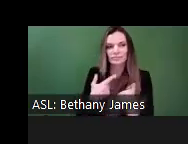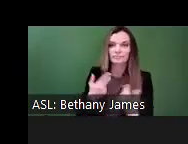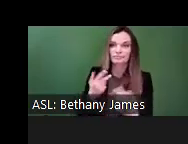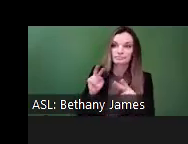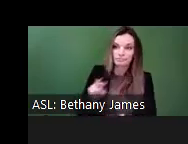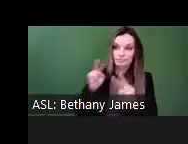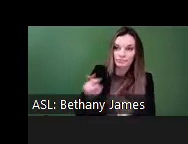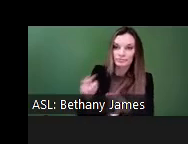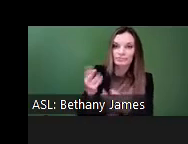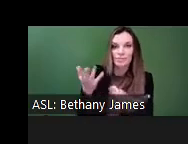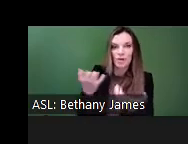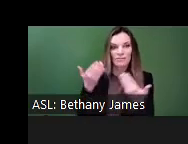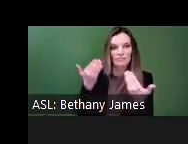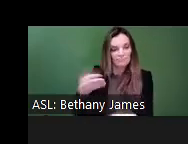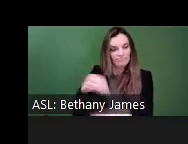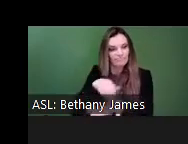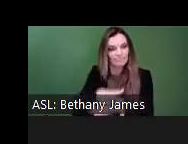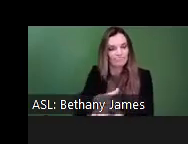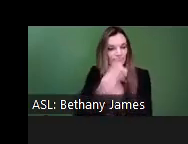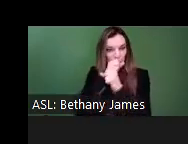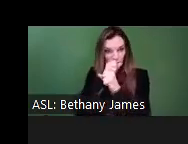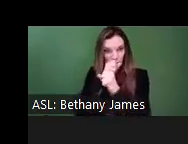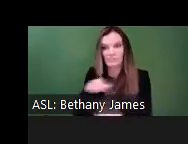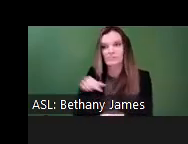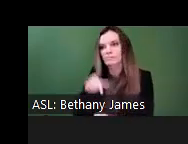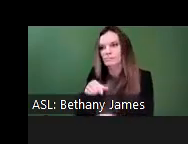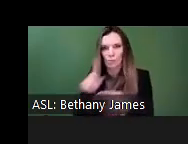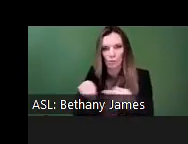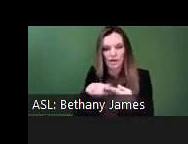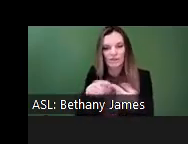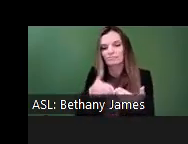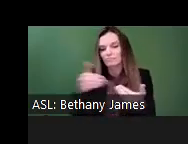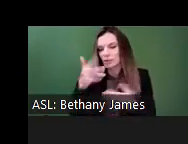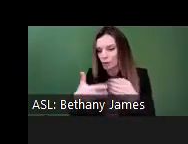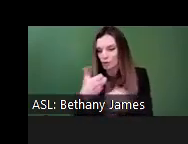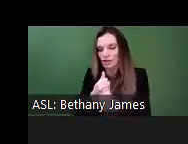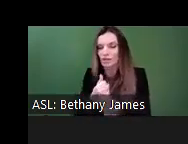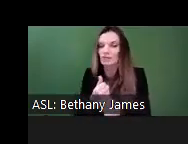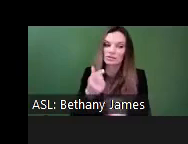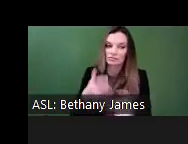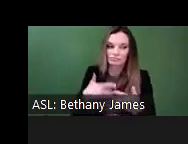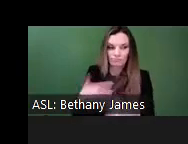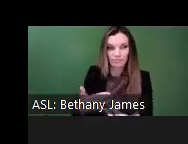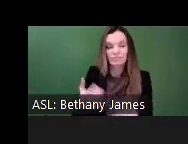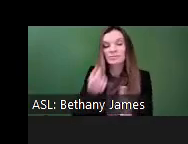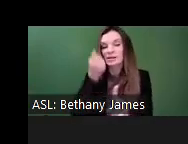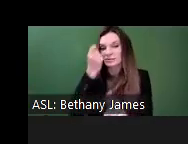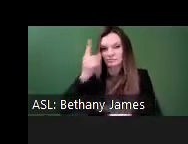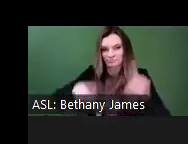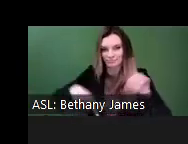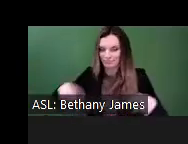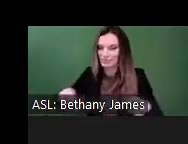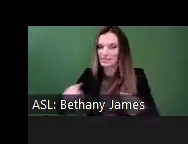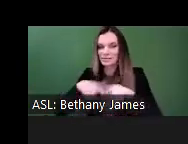the end of sentence or probation, and this can include payment of restitution. In all cases,